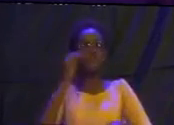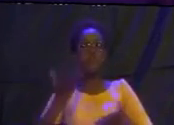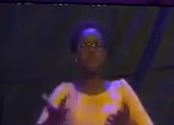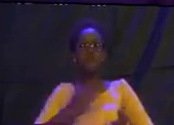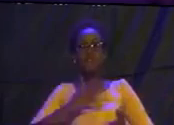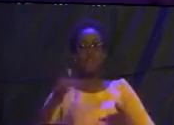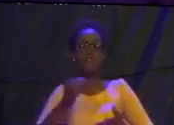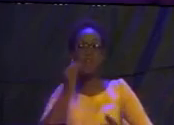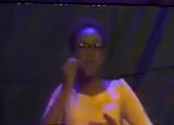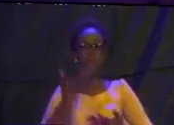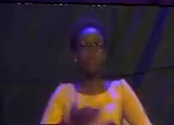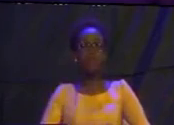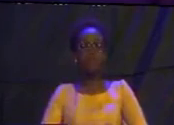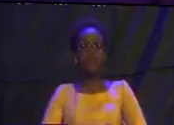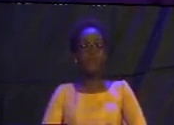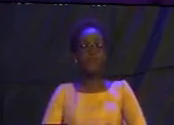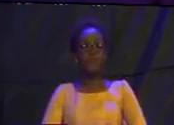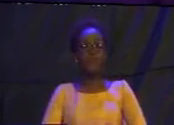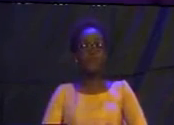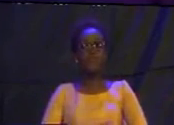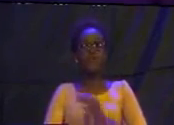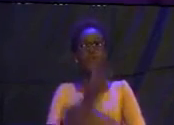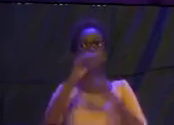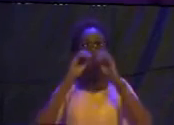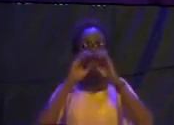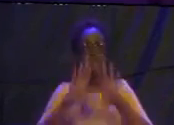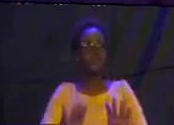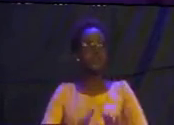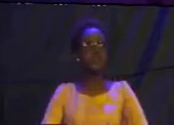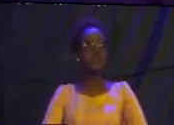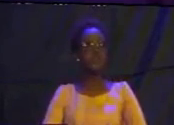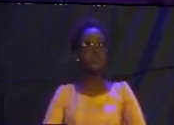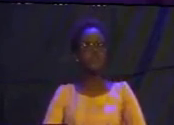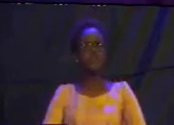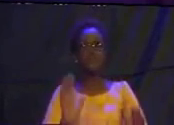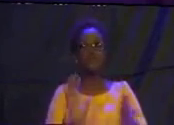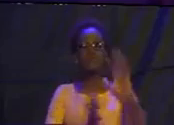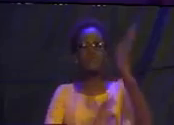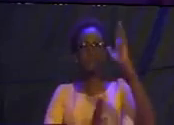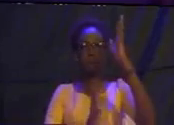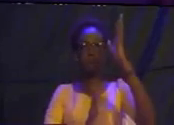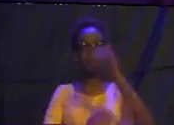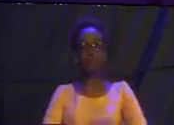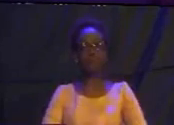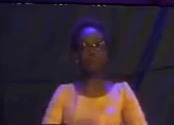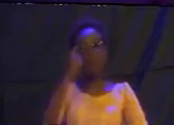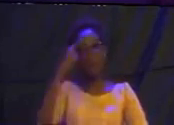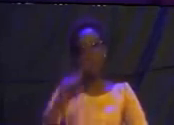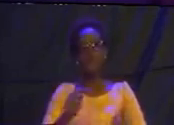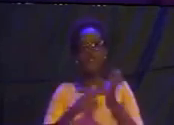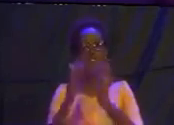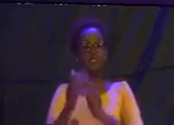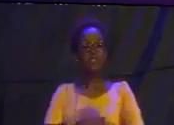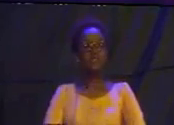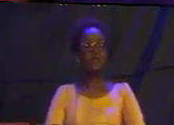But feel at home. This is your home. Imana iba umugisha. May God bless you. Let's clap our hands for Jesus.